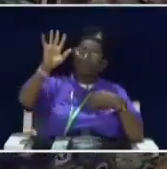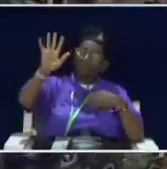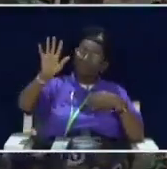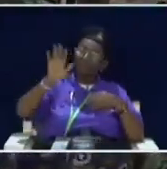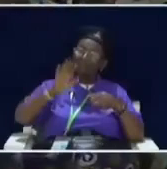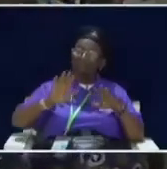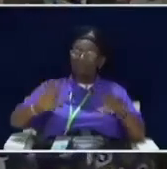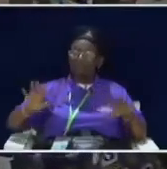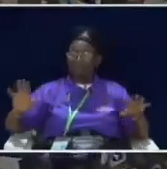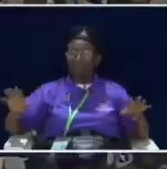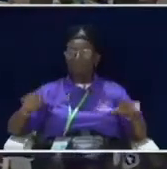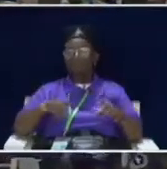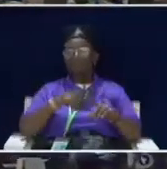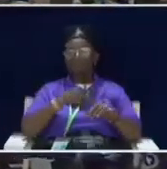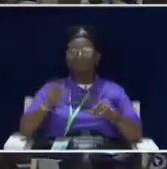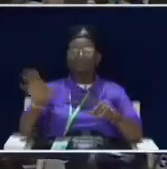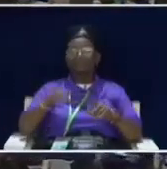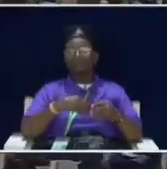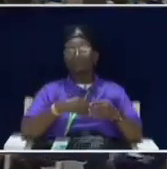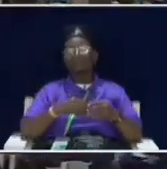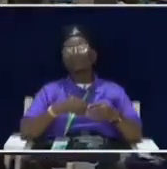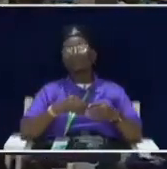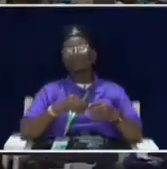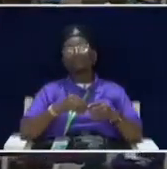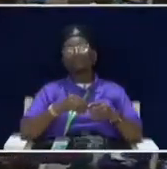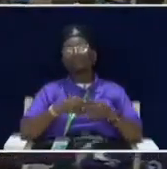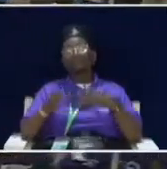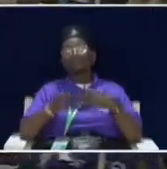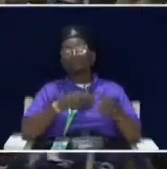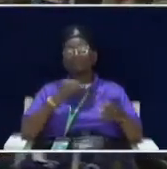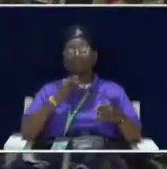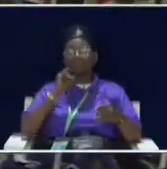When your case is beyond any human